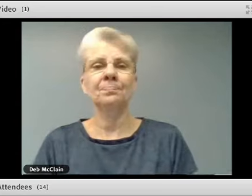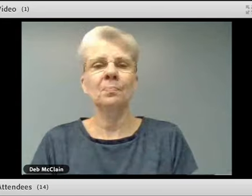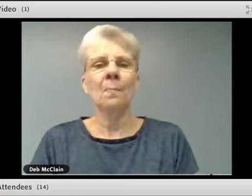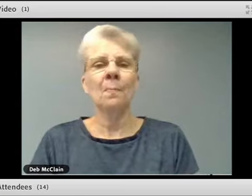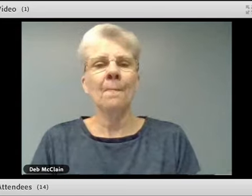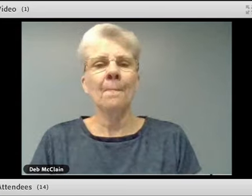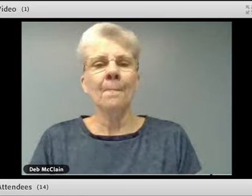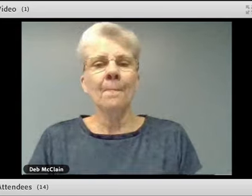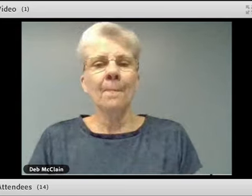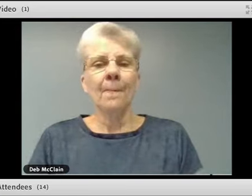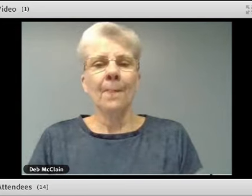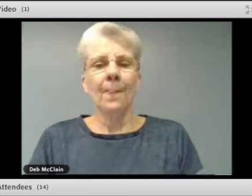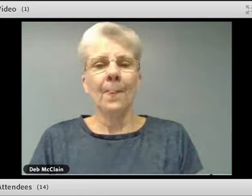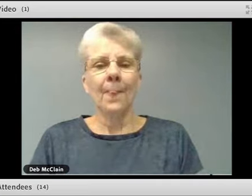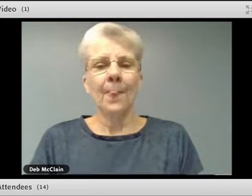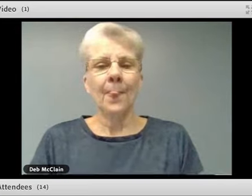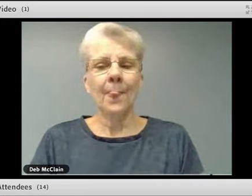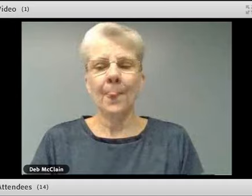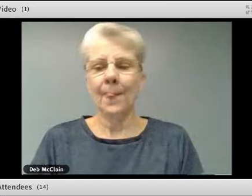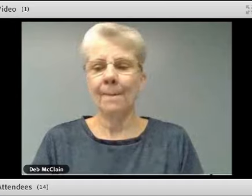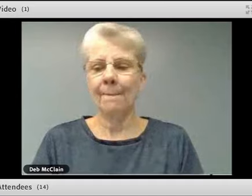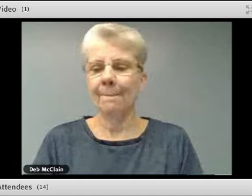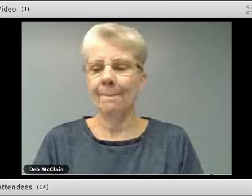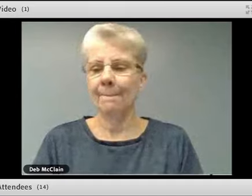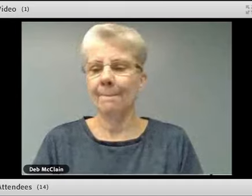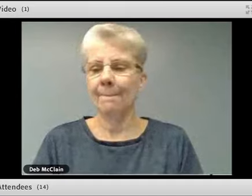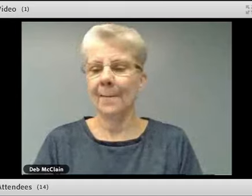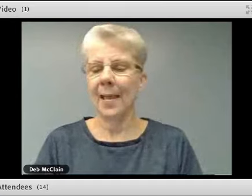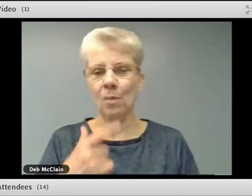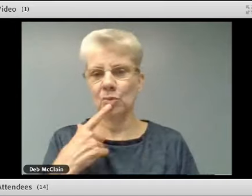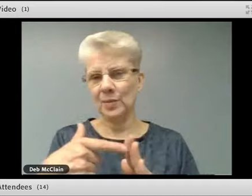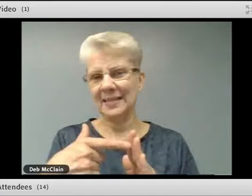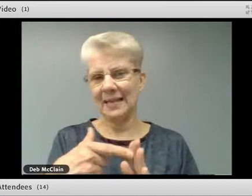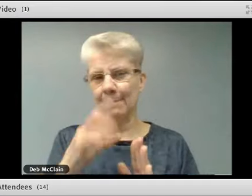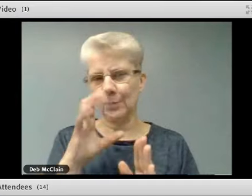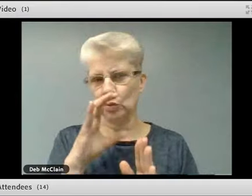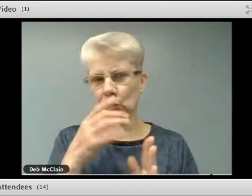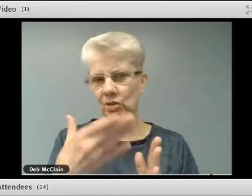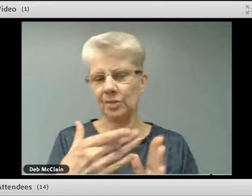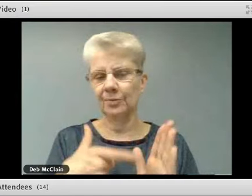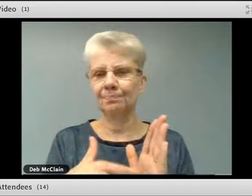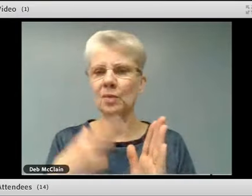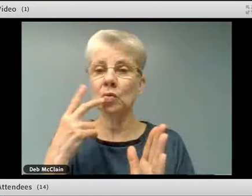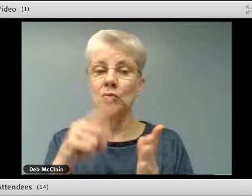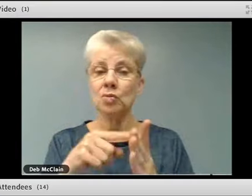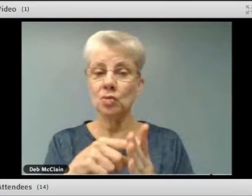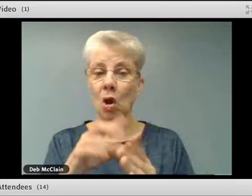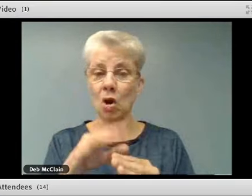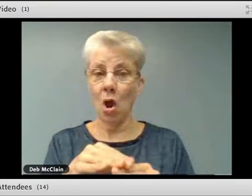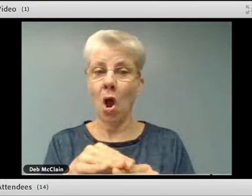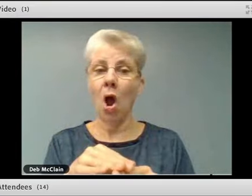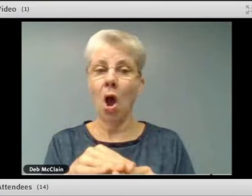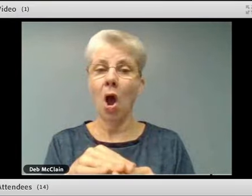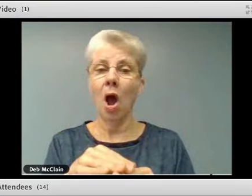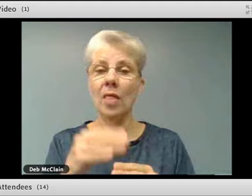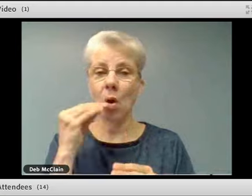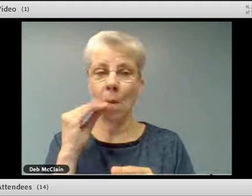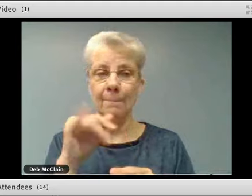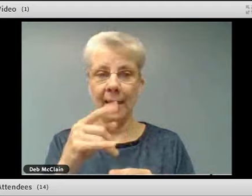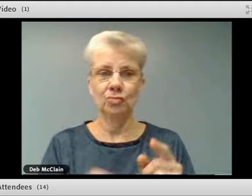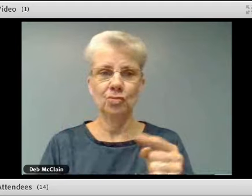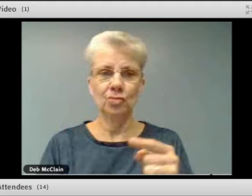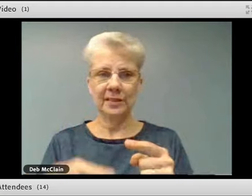So now we'll do a sample search here. So you'll start on the DPLA homepage. This